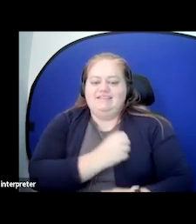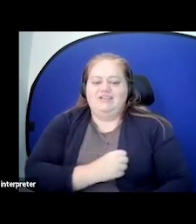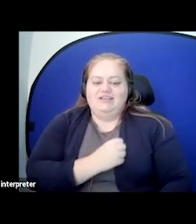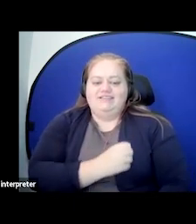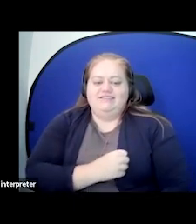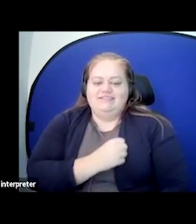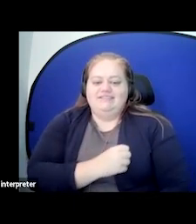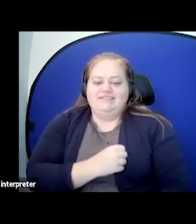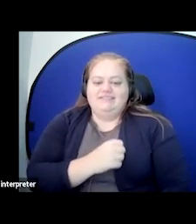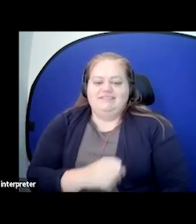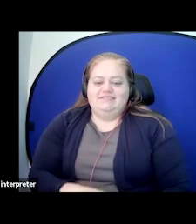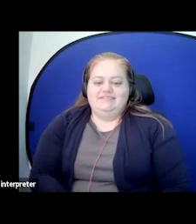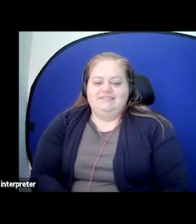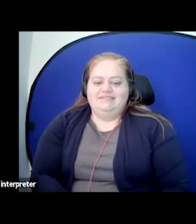software.